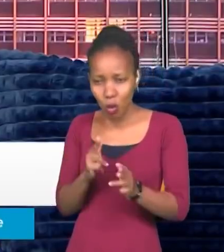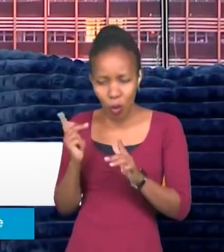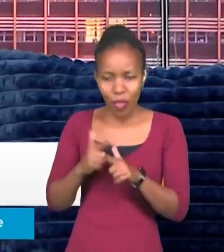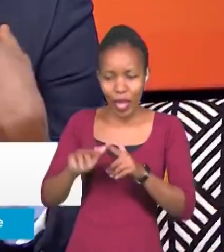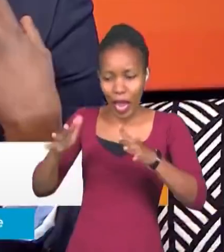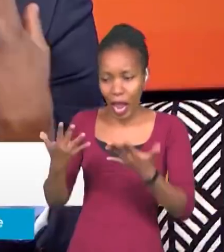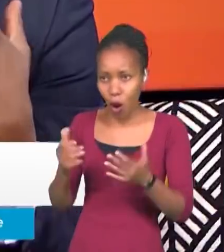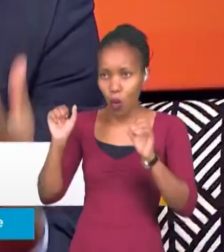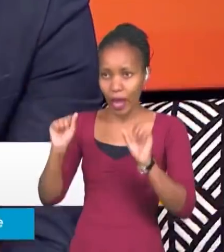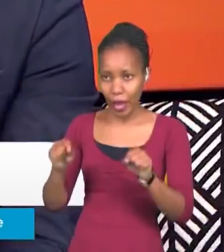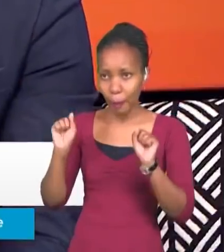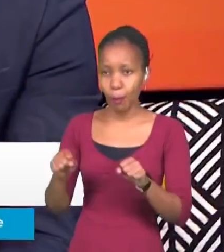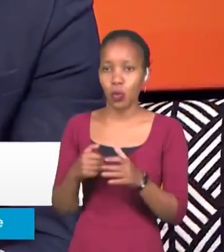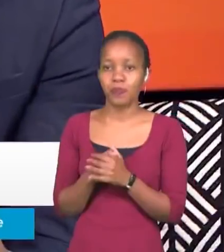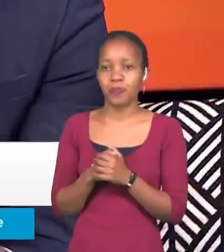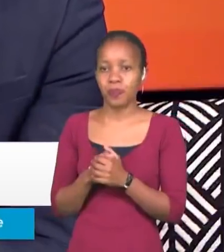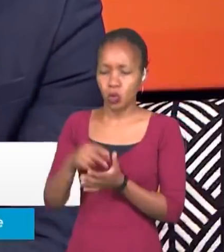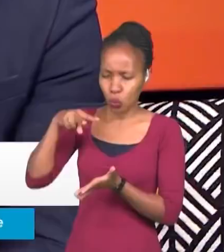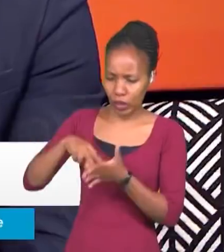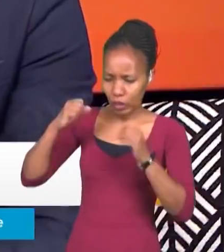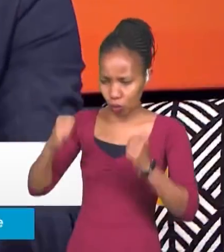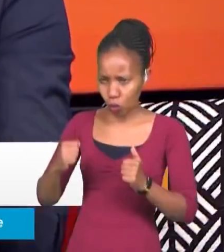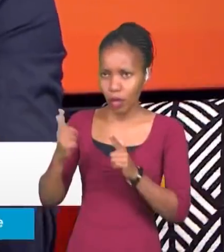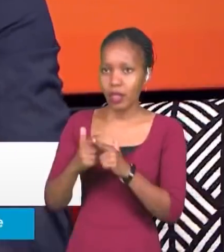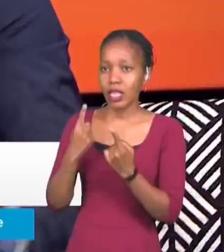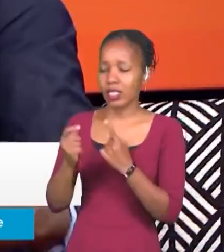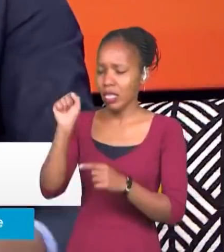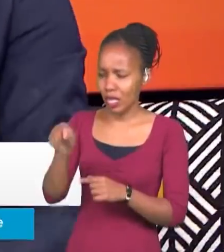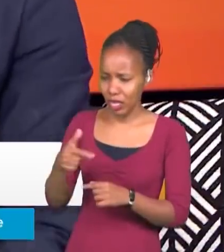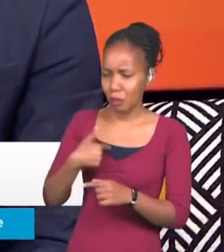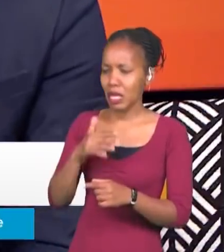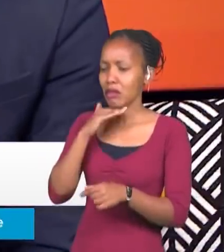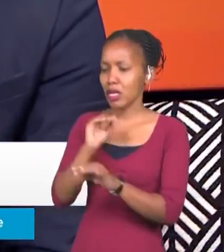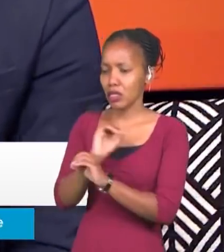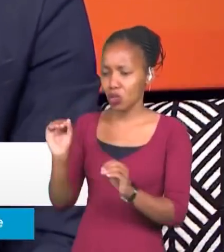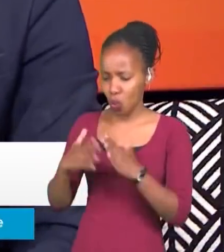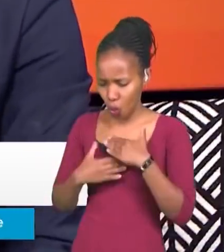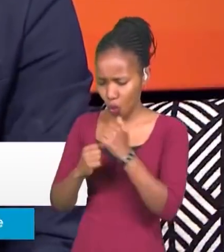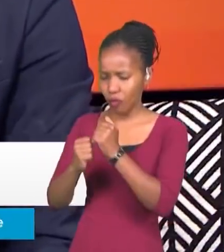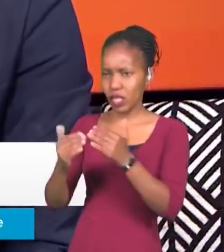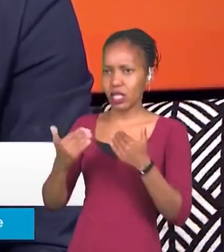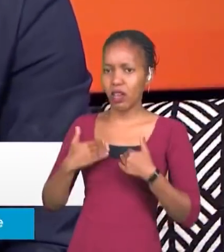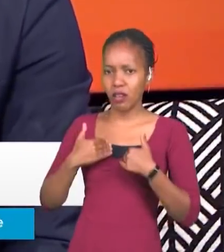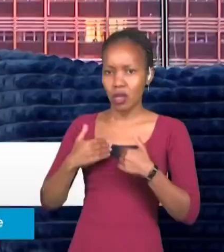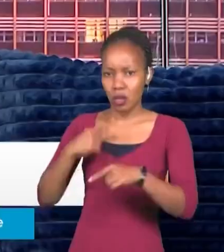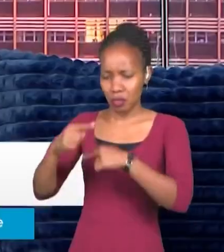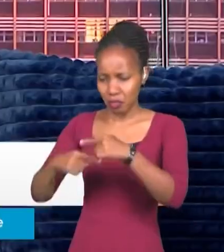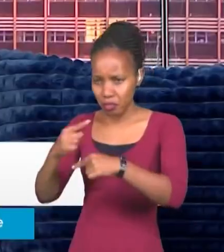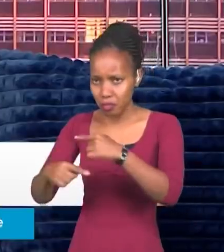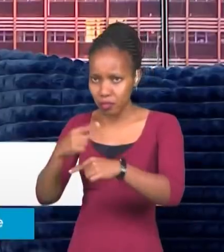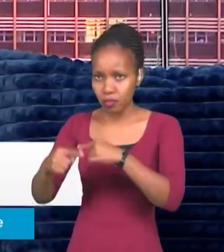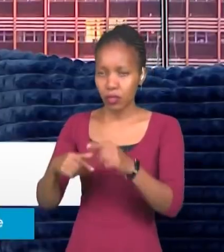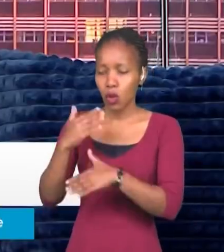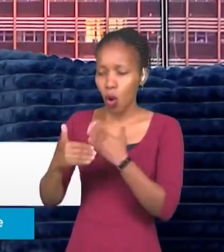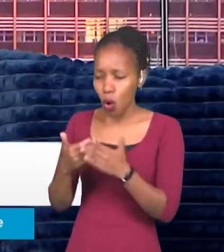to now just dust yourself up and just say, yes, I'm not dead? Yes. Have the confidence just to push through all the